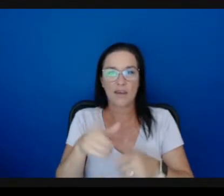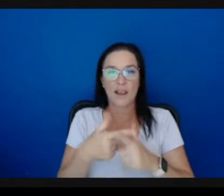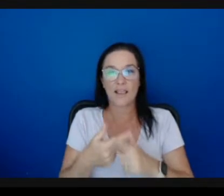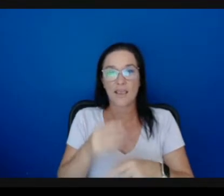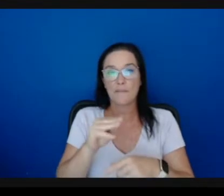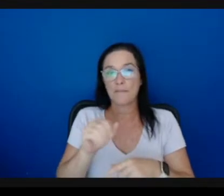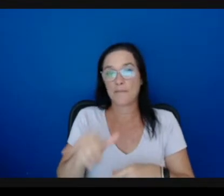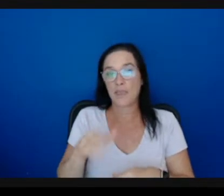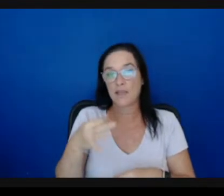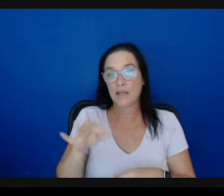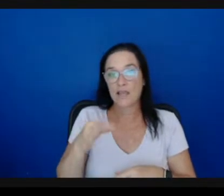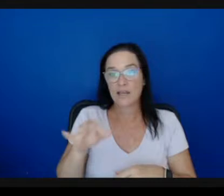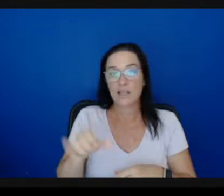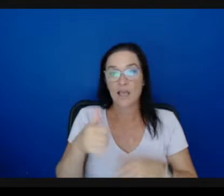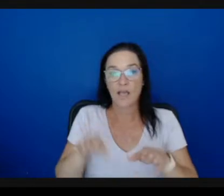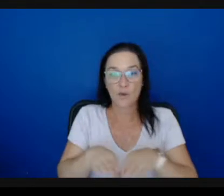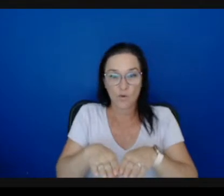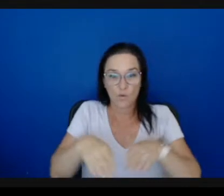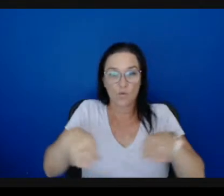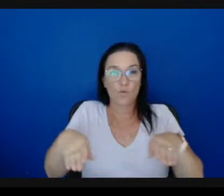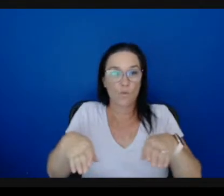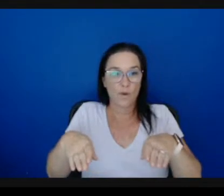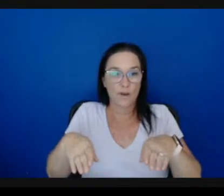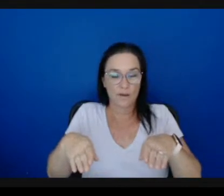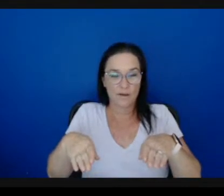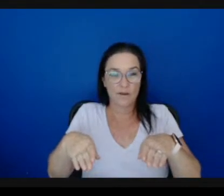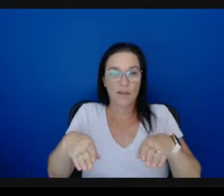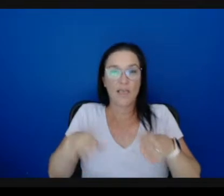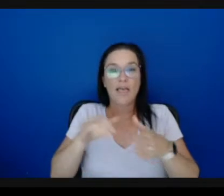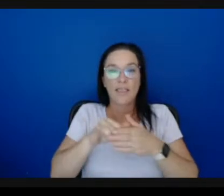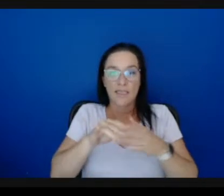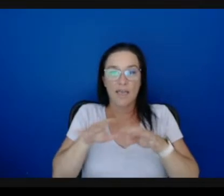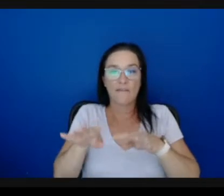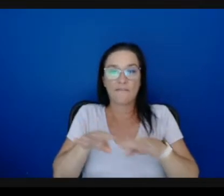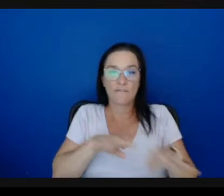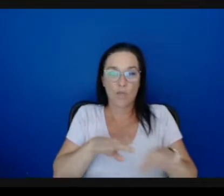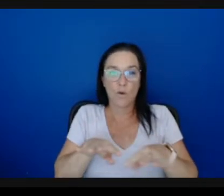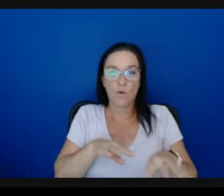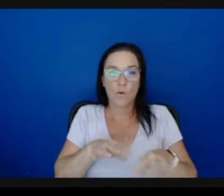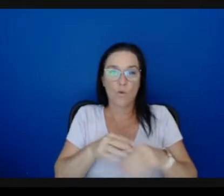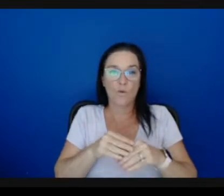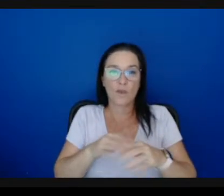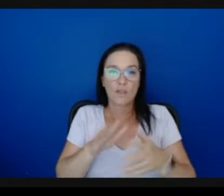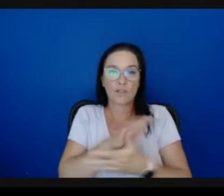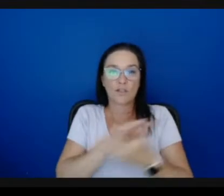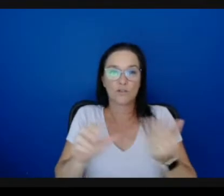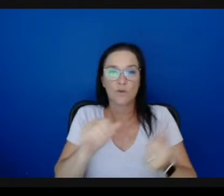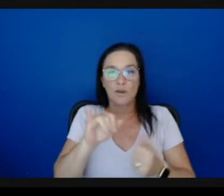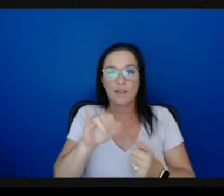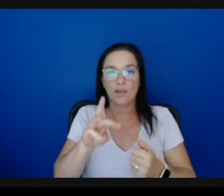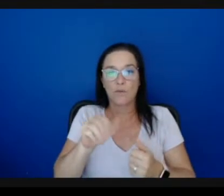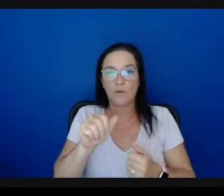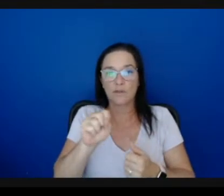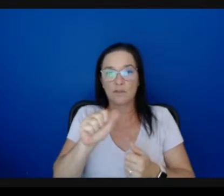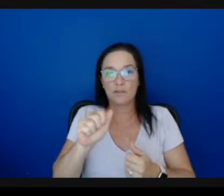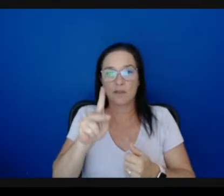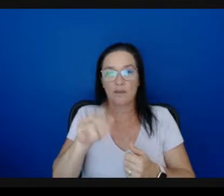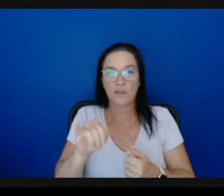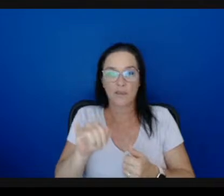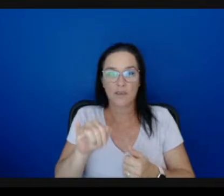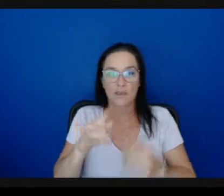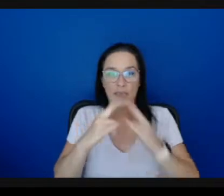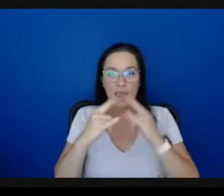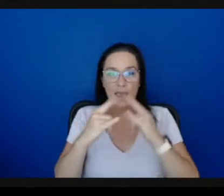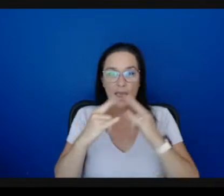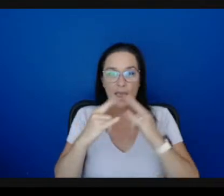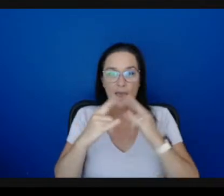19th, another crack opened up, and that flow did eventually destroy the Iwasaki camp and then stagnate